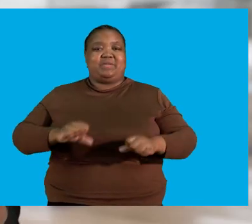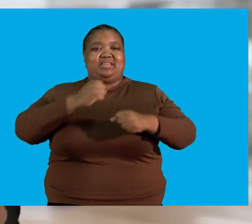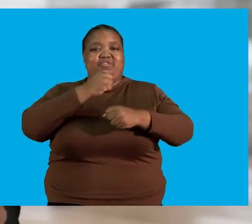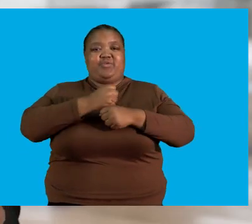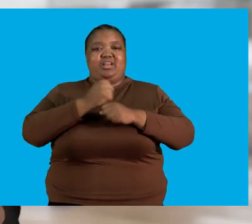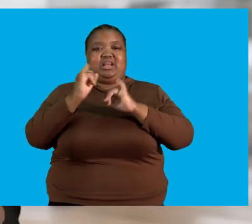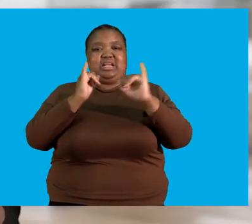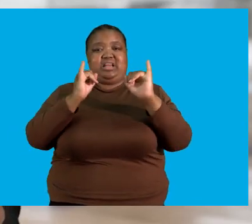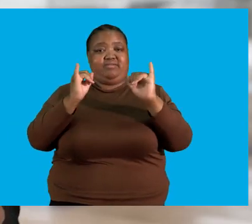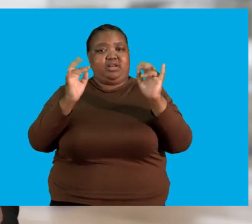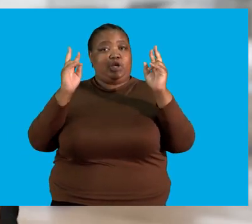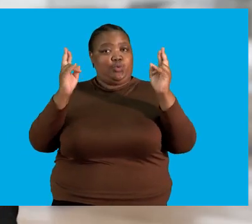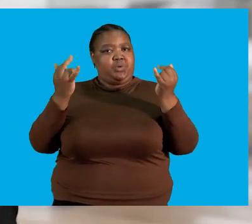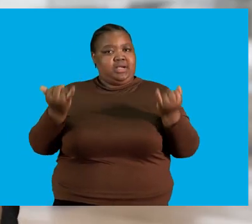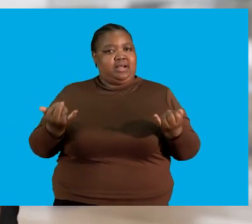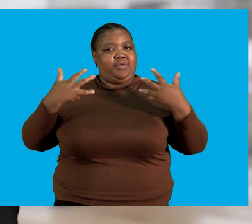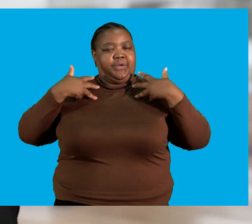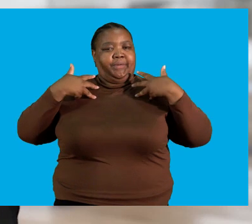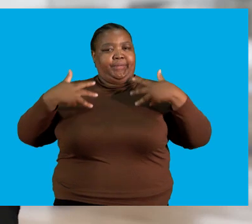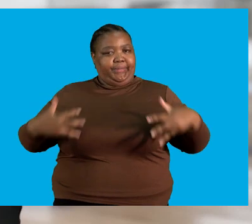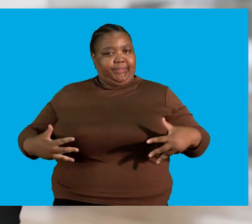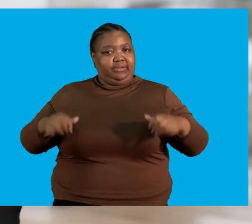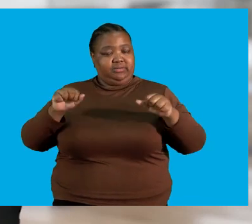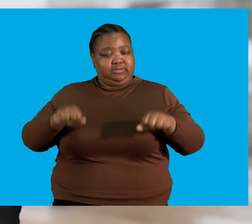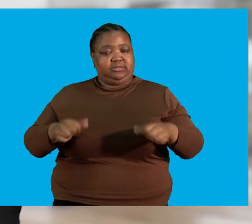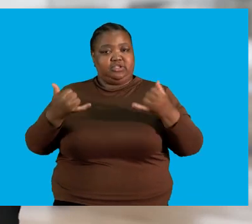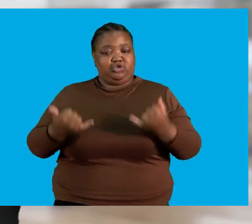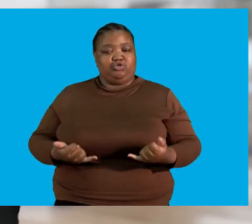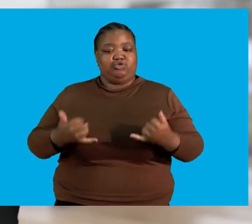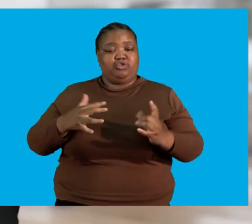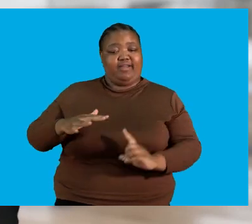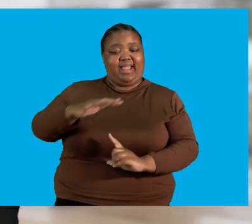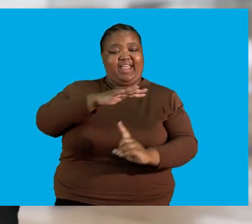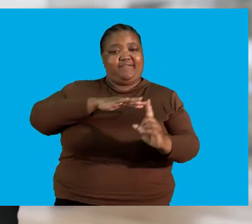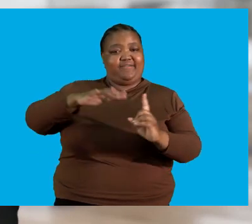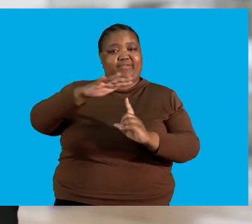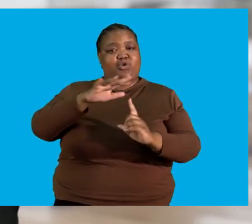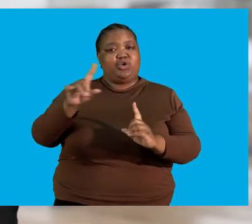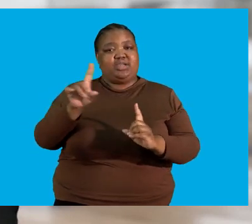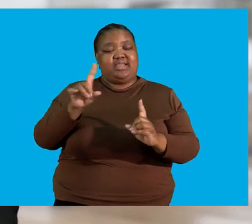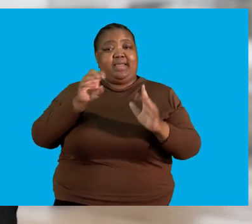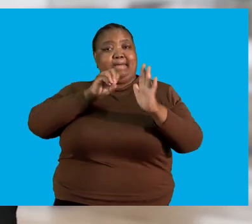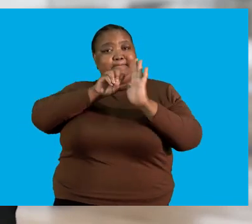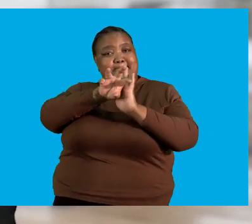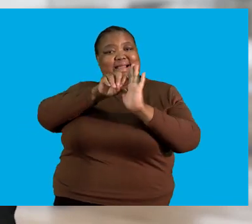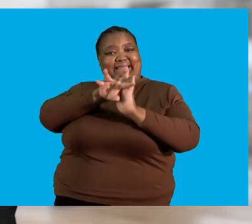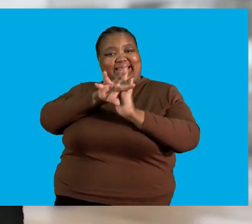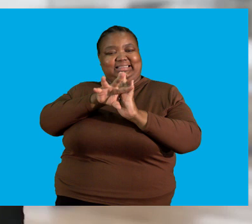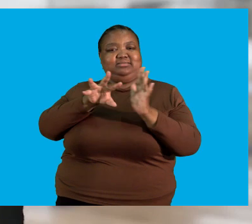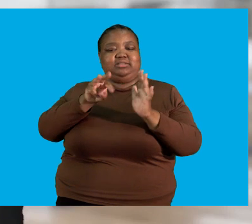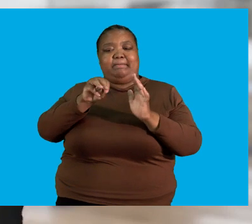Welcome back, grade 11s. I hope you are relaxed. Now let's move to the next environment, which is called the